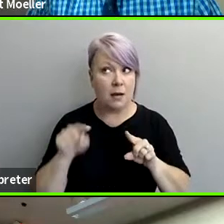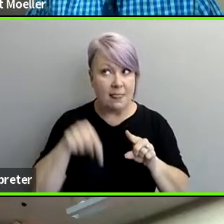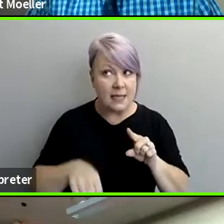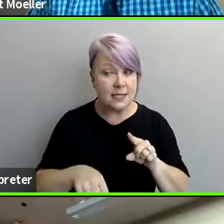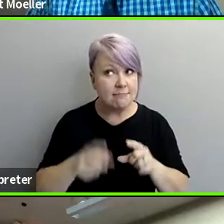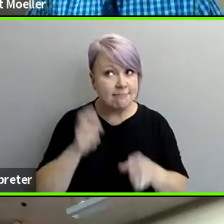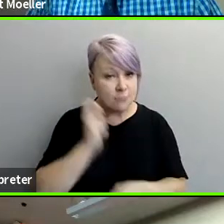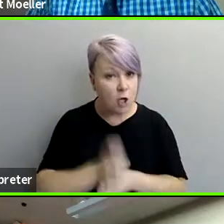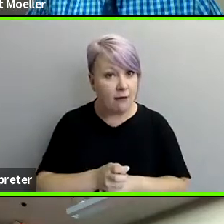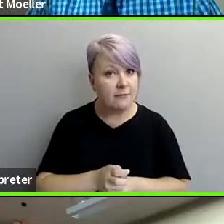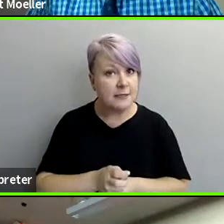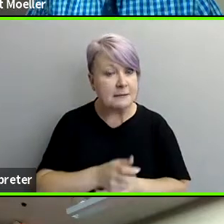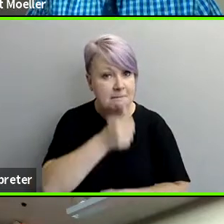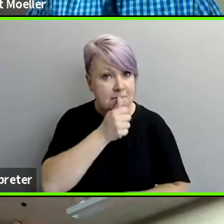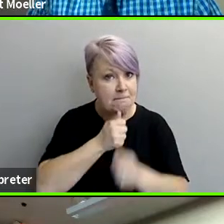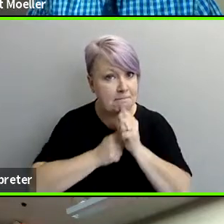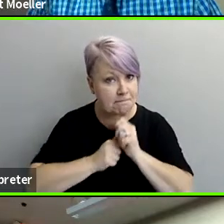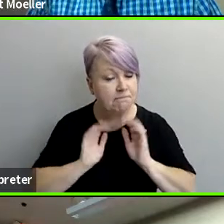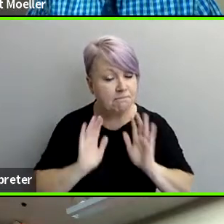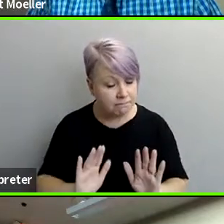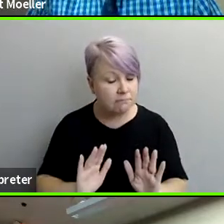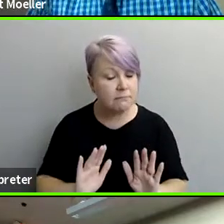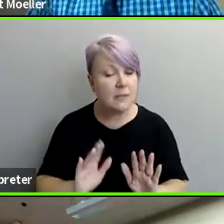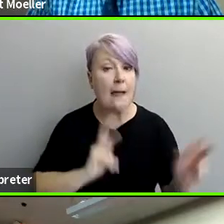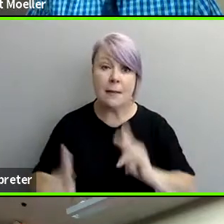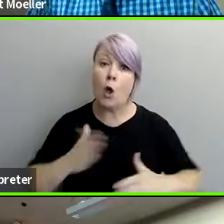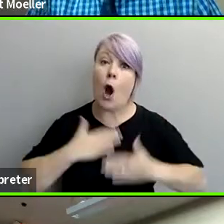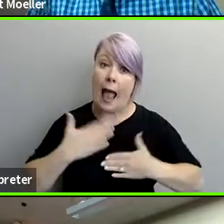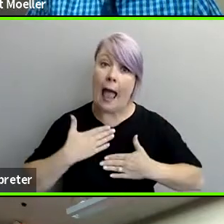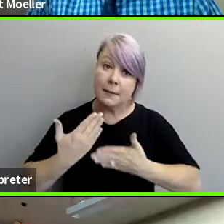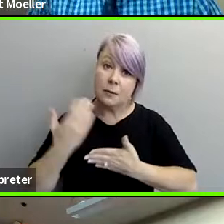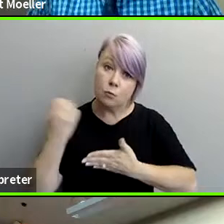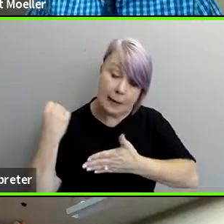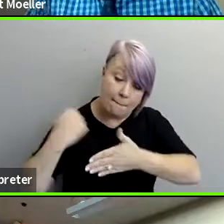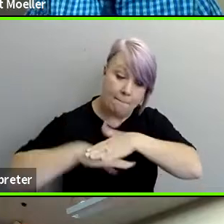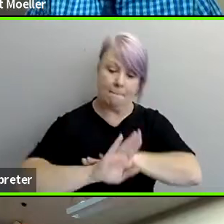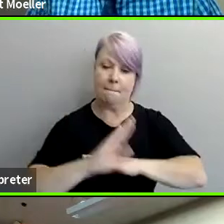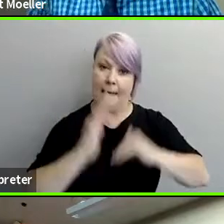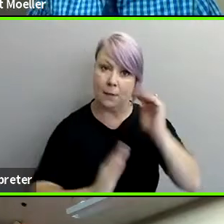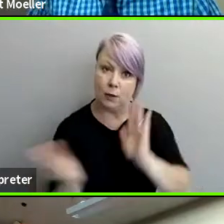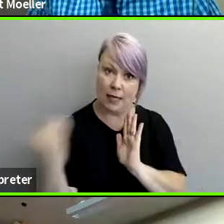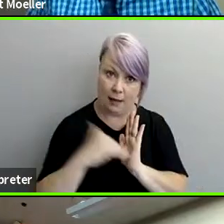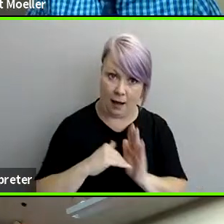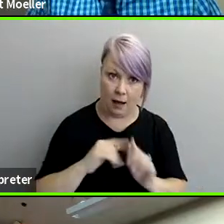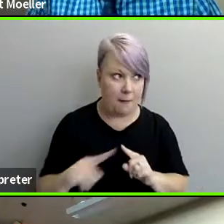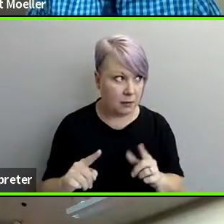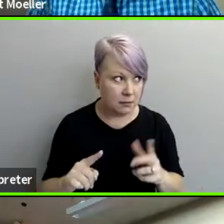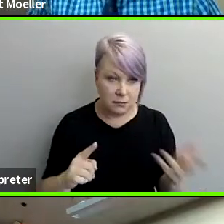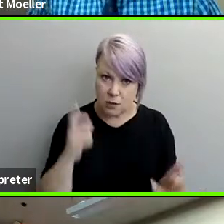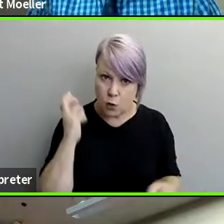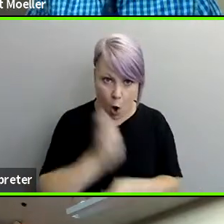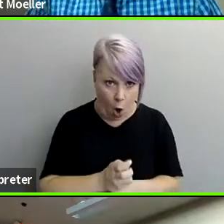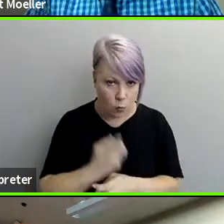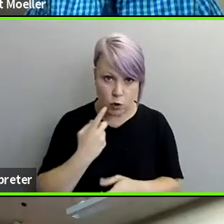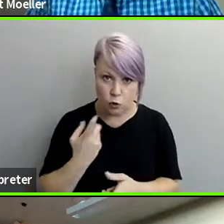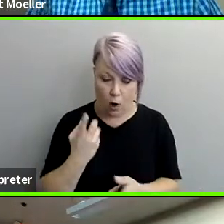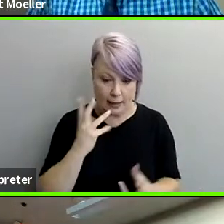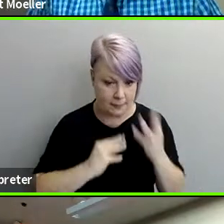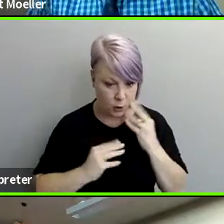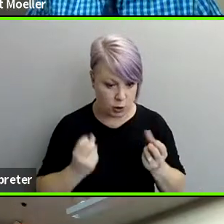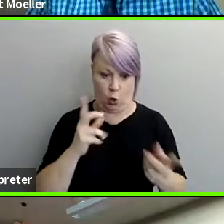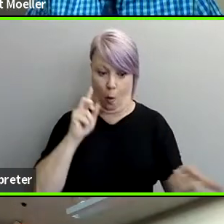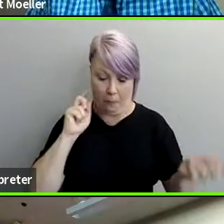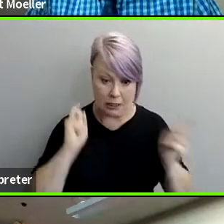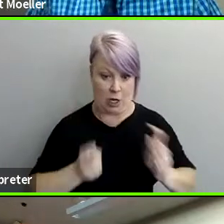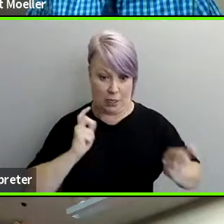tough. It's tough in terms of, people are glad to be back in. However, it's difficult when you're going through all these changes. And then when